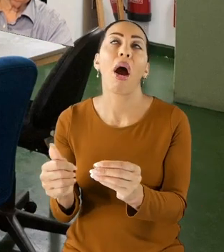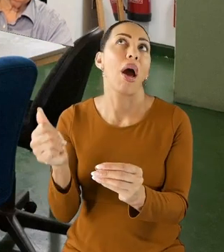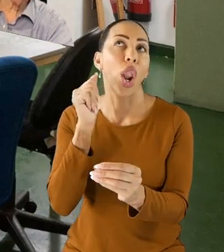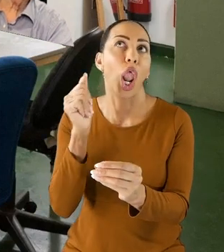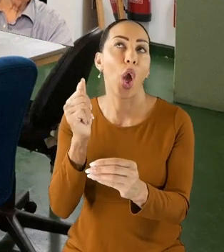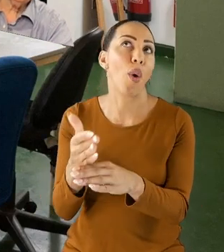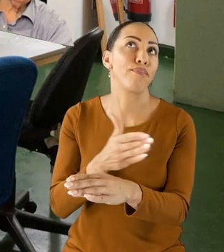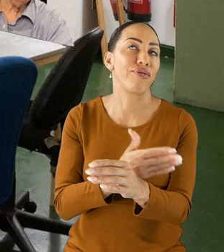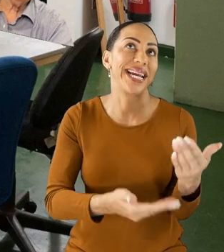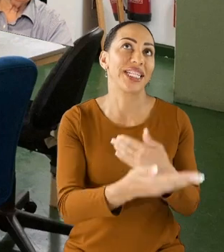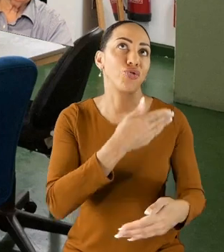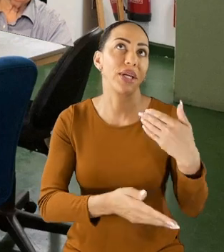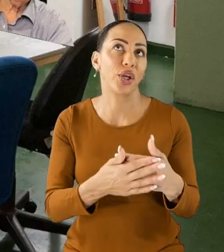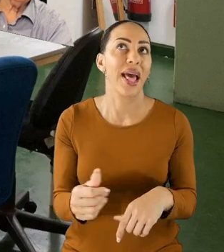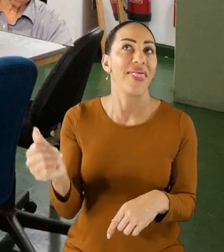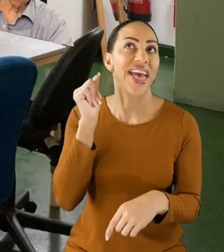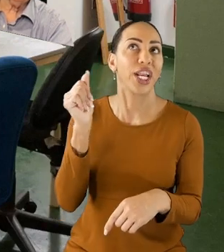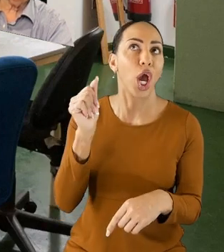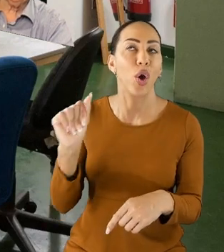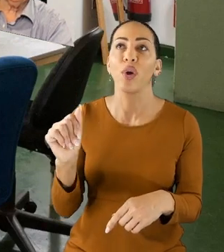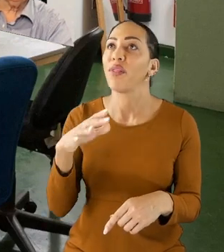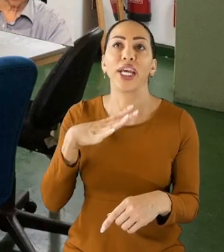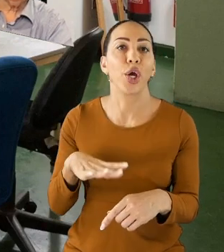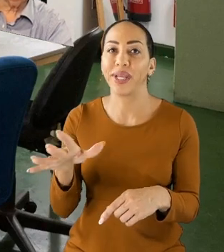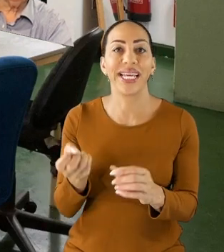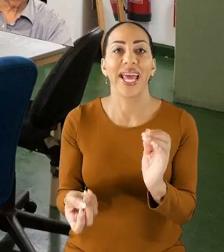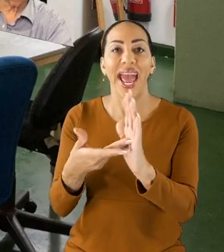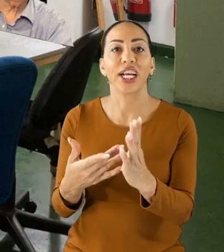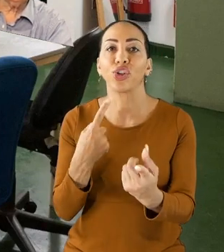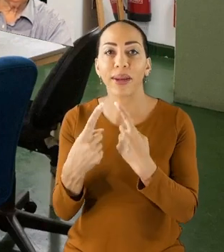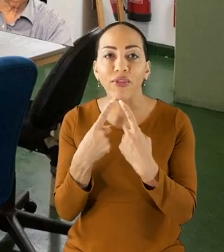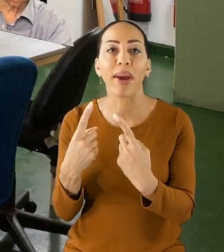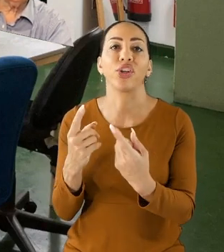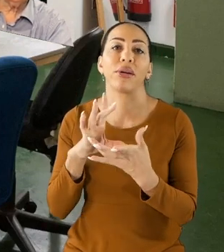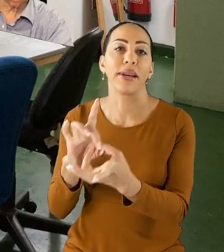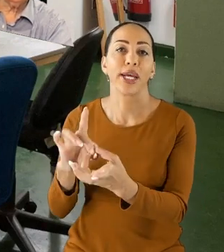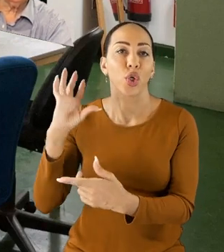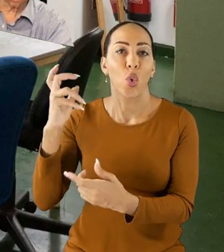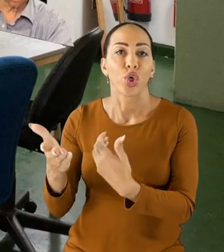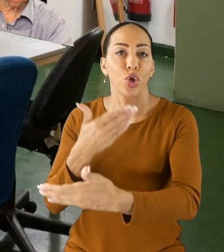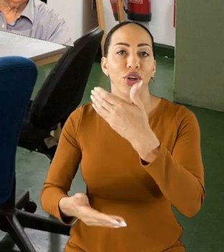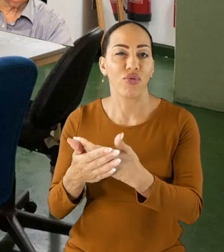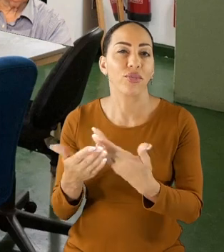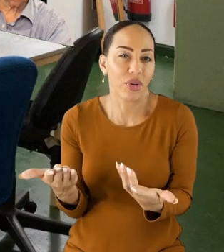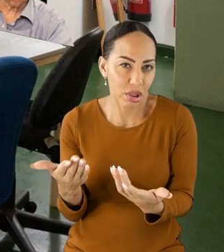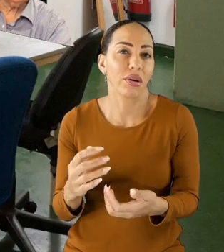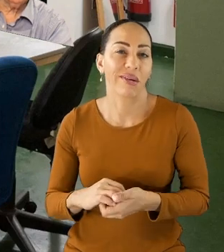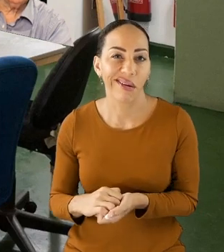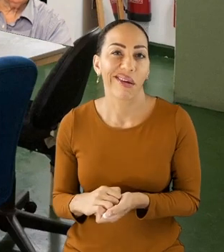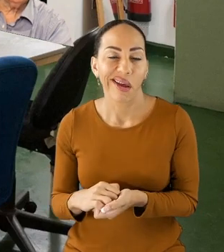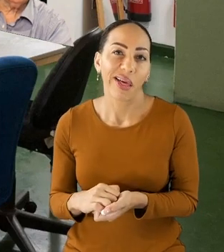pre-description, so you understand what it's like, rather than relying on all of the description coming at that moment in the script.